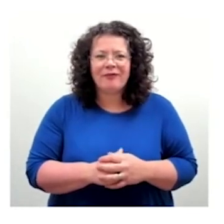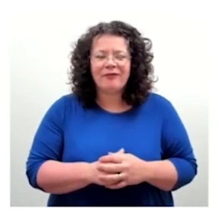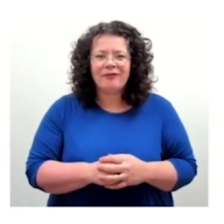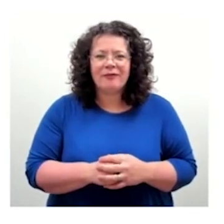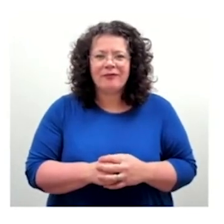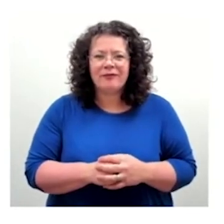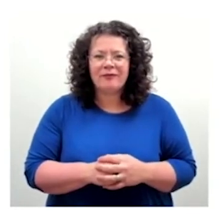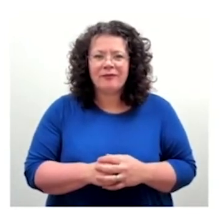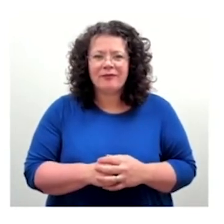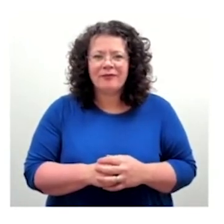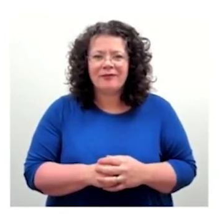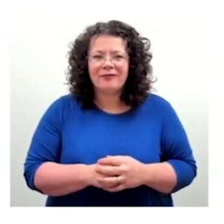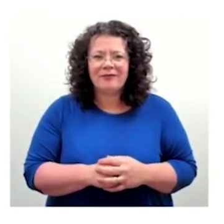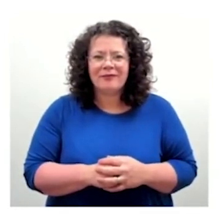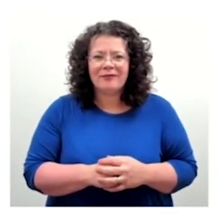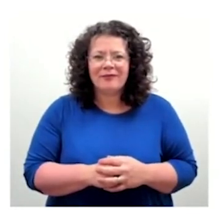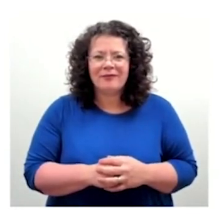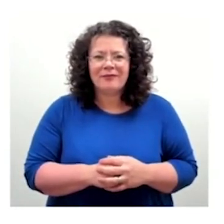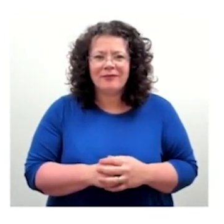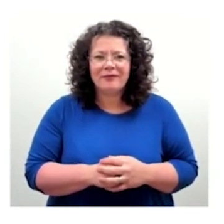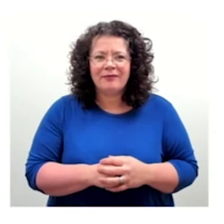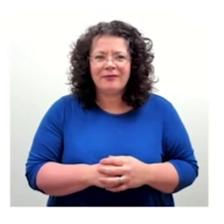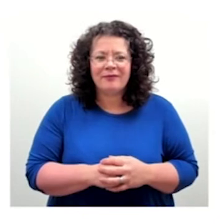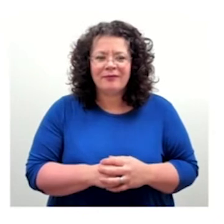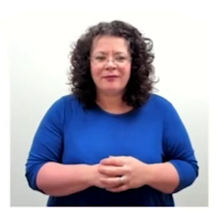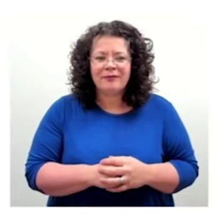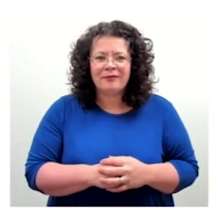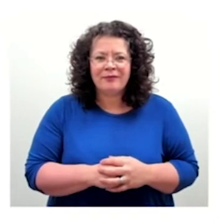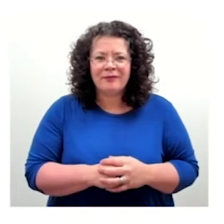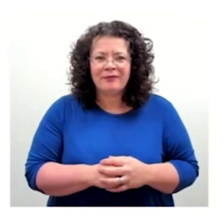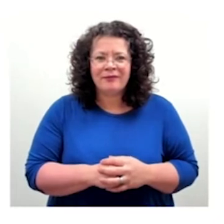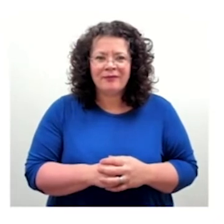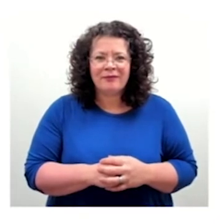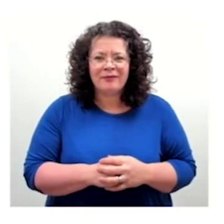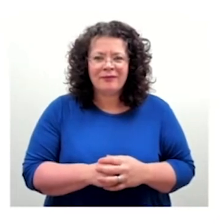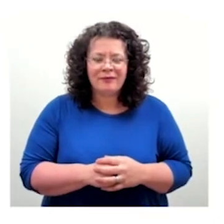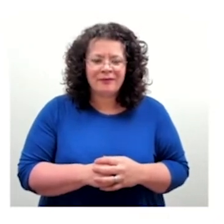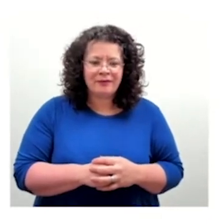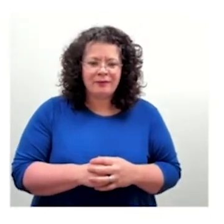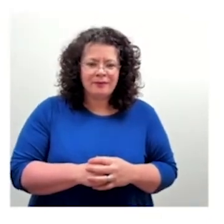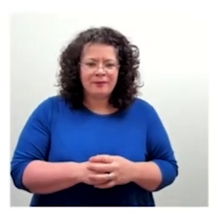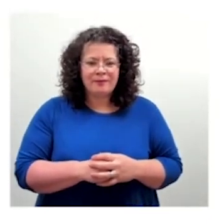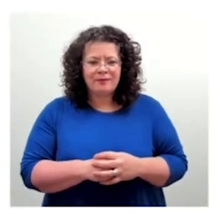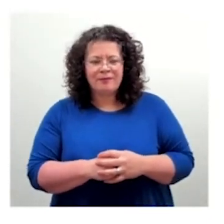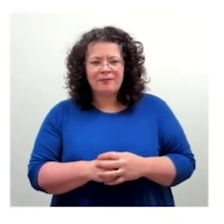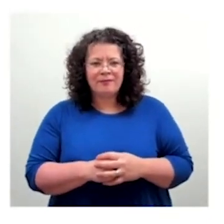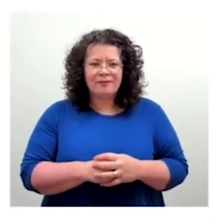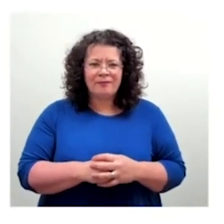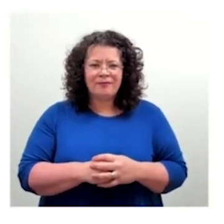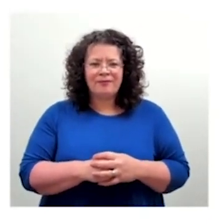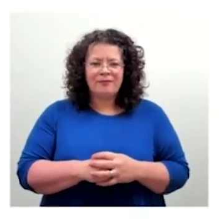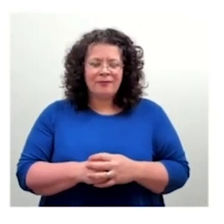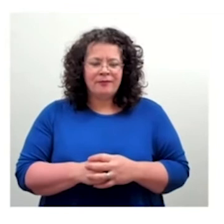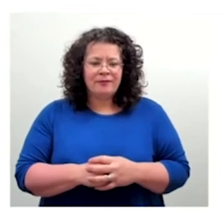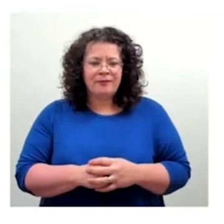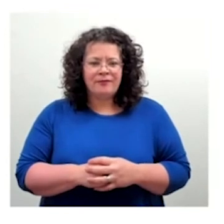You can't hear us. Hear us? Can everybody else hear us? I can hear you now. They've put it on the speaker. Everybody else can hear you. No, you're talking